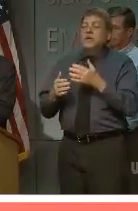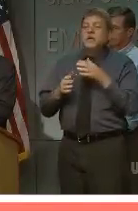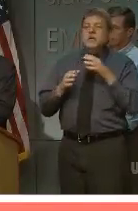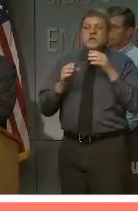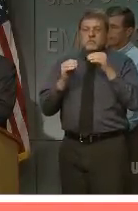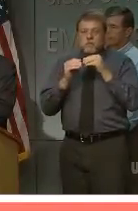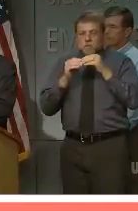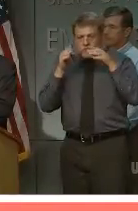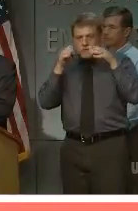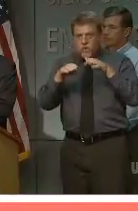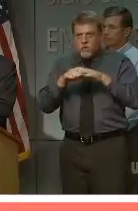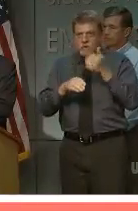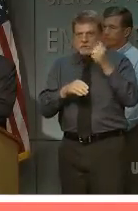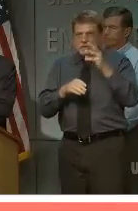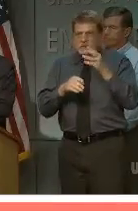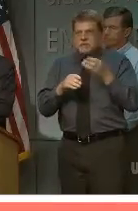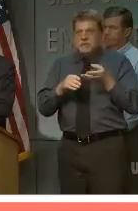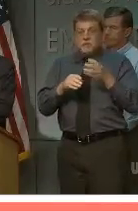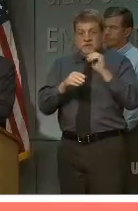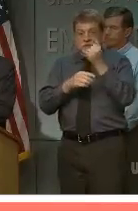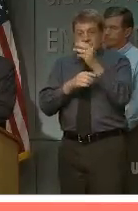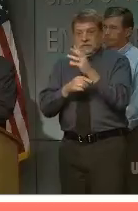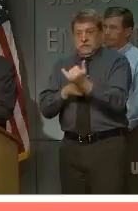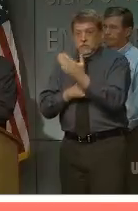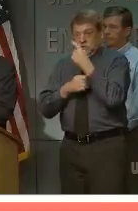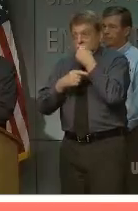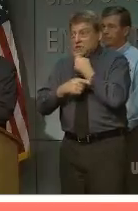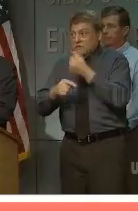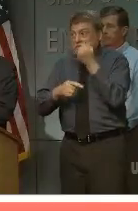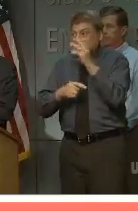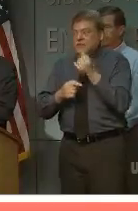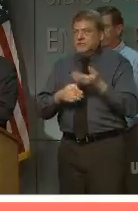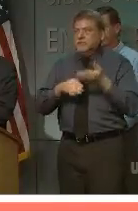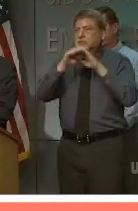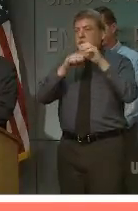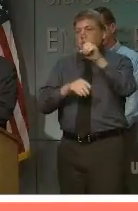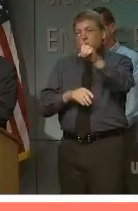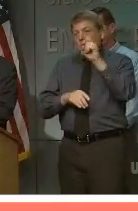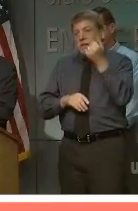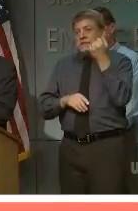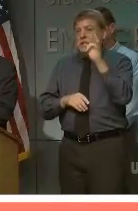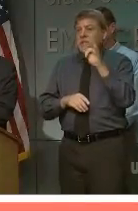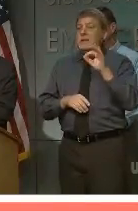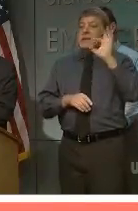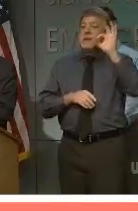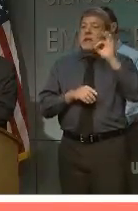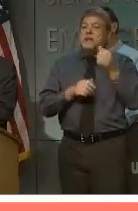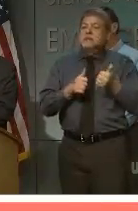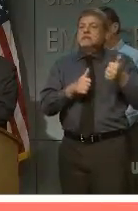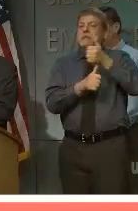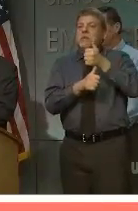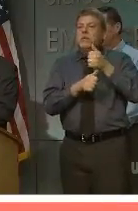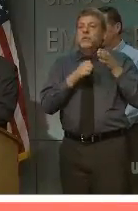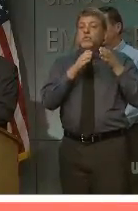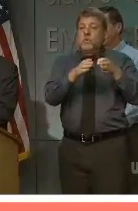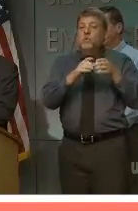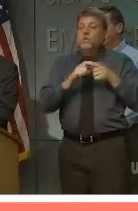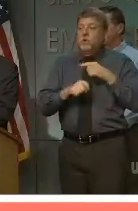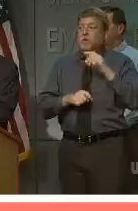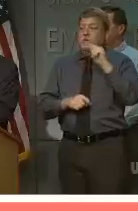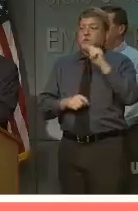on that number has grown rapidly to 119. So 9 primary roads just from Tropical Storm